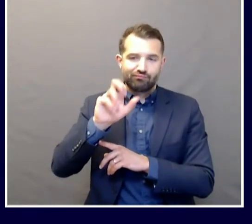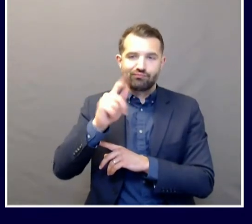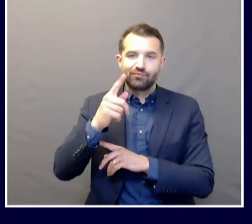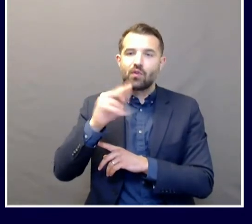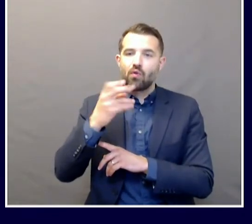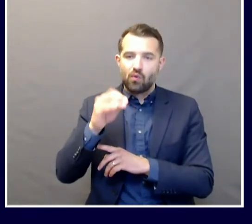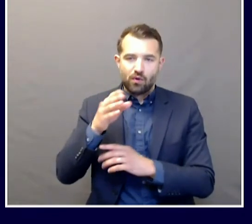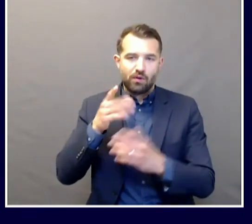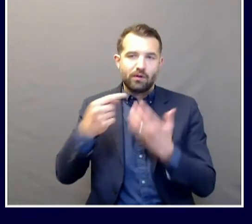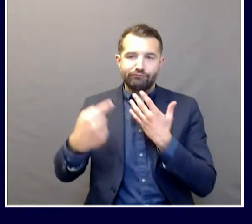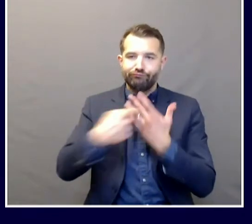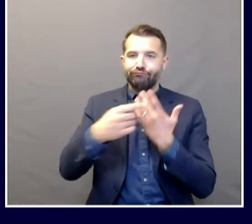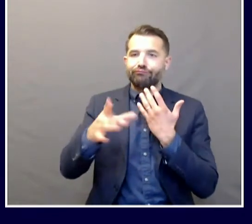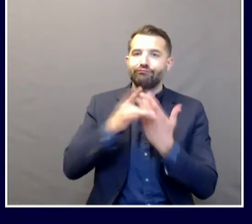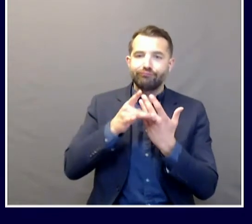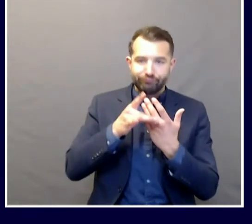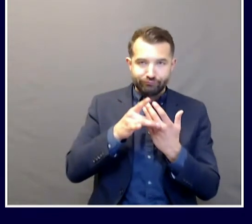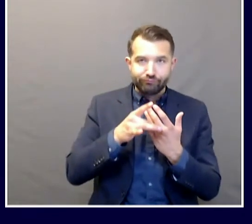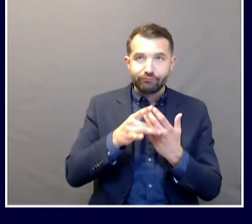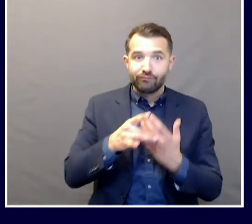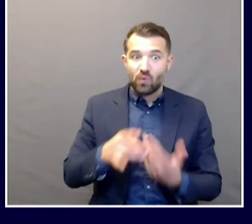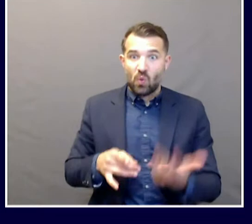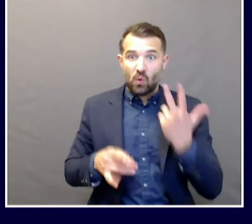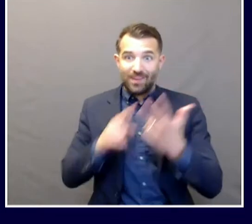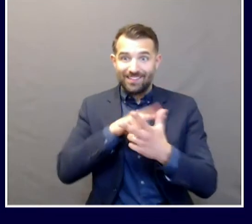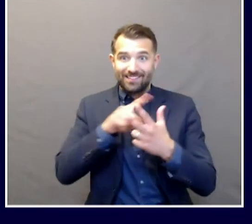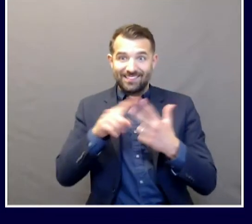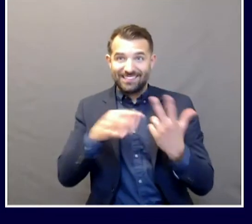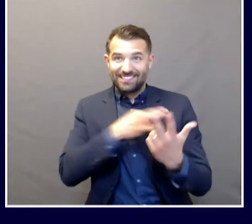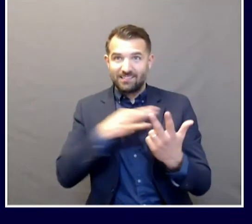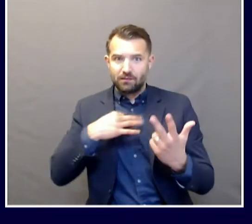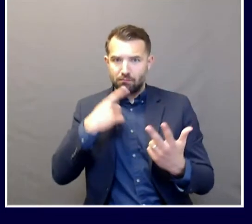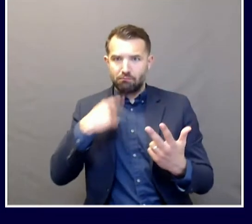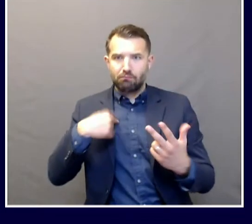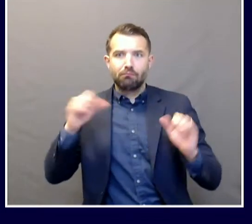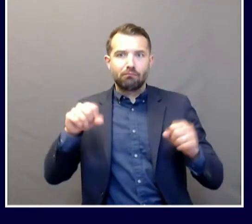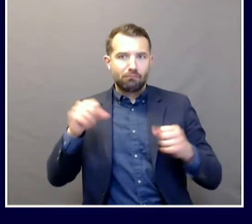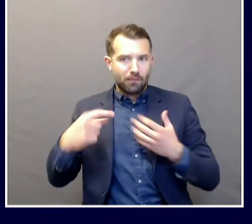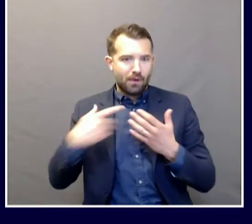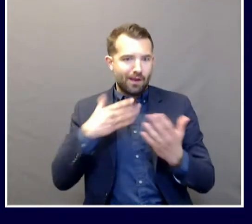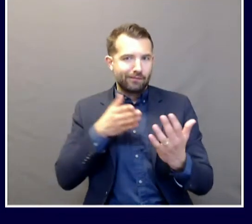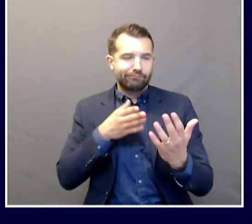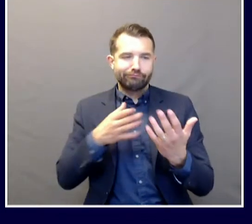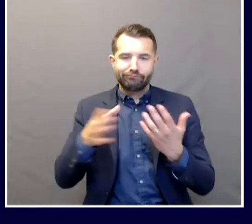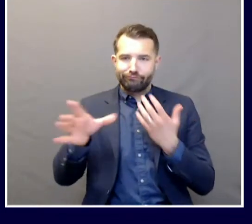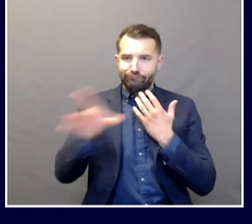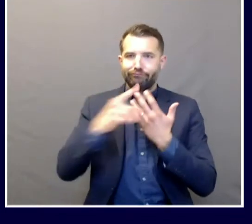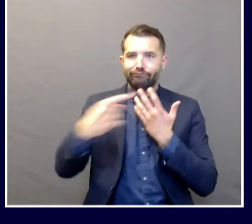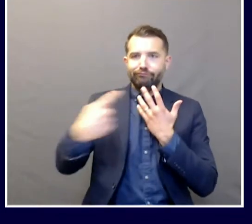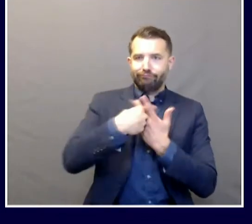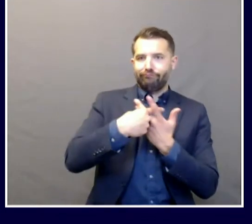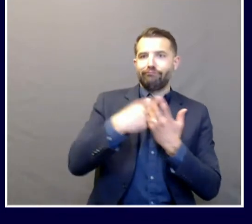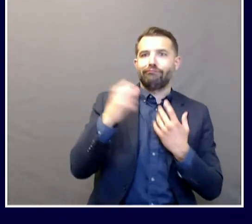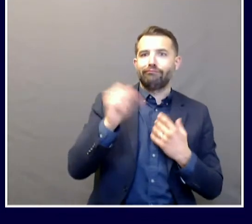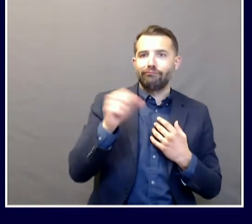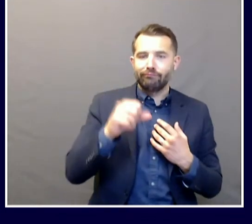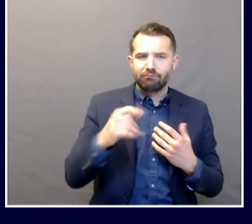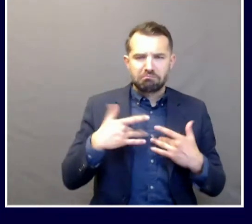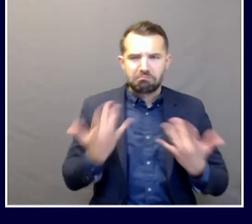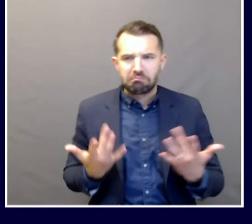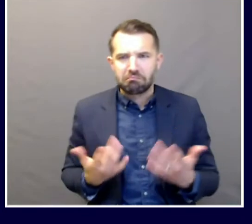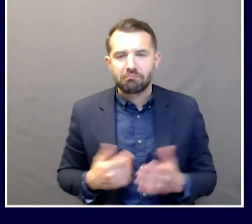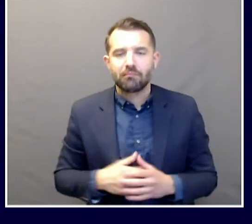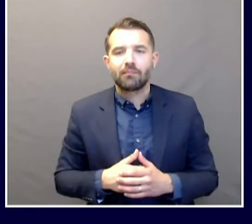folks who are more likely to get tested on a frequent basis because of the nature of their work. But again, I think what's important